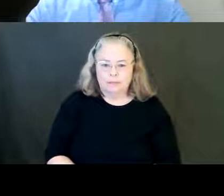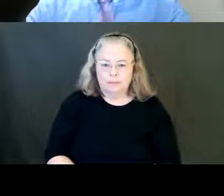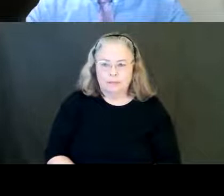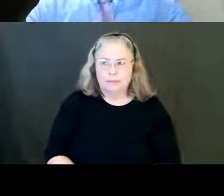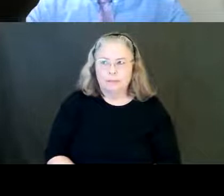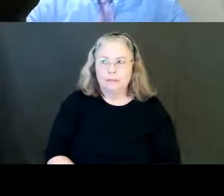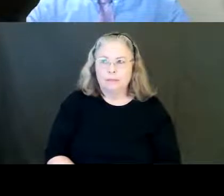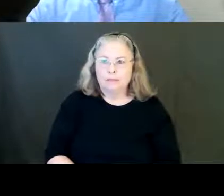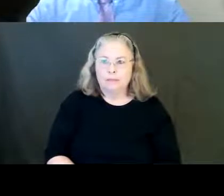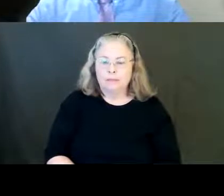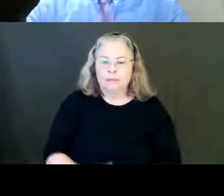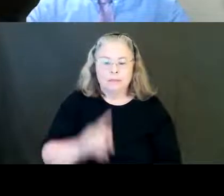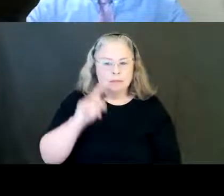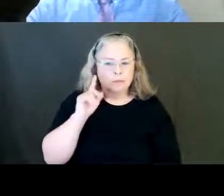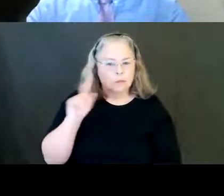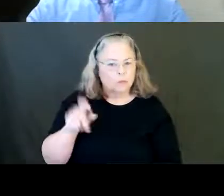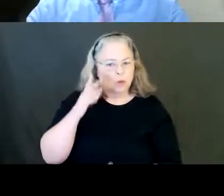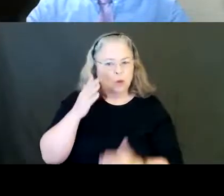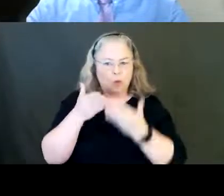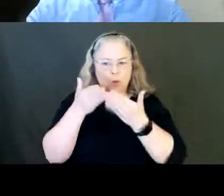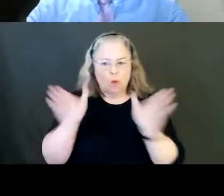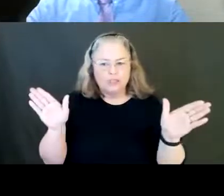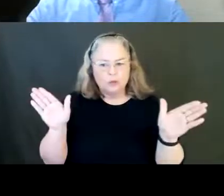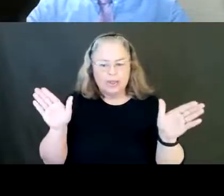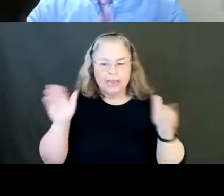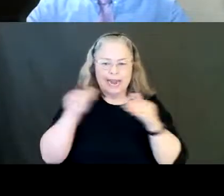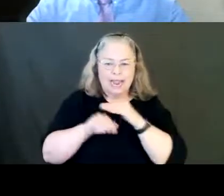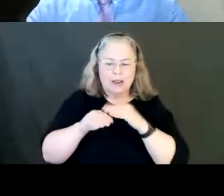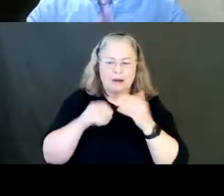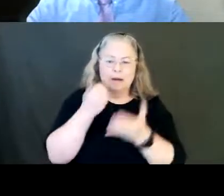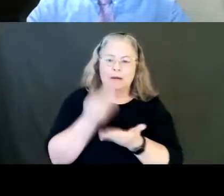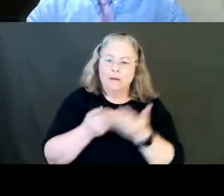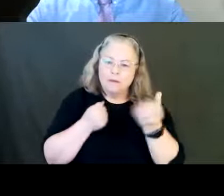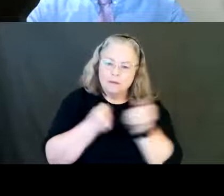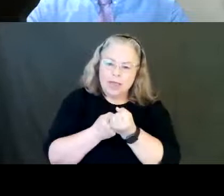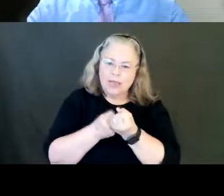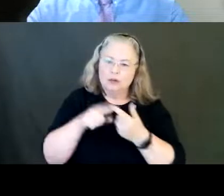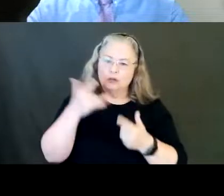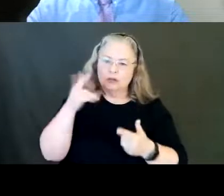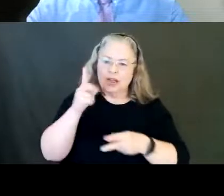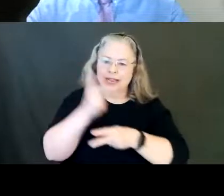And so a question about widespread access, including funding to the childcare community to access